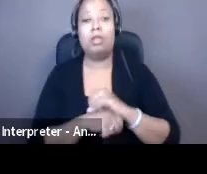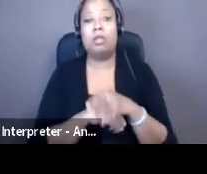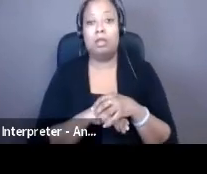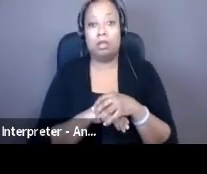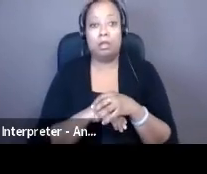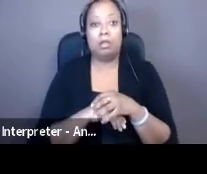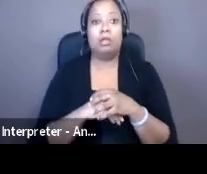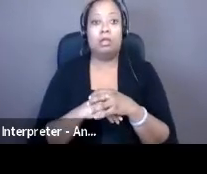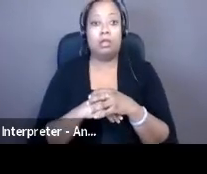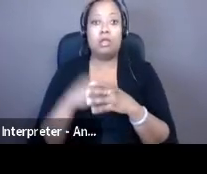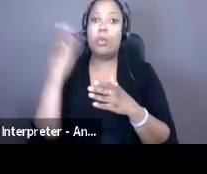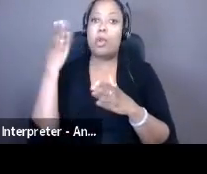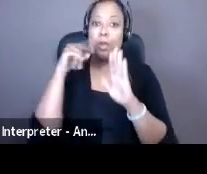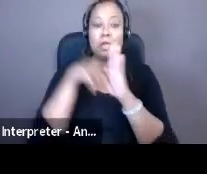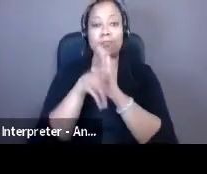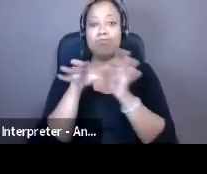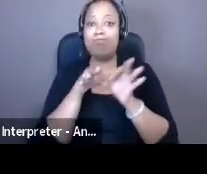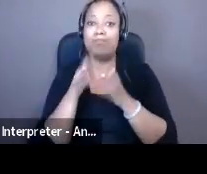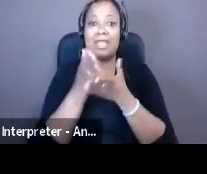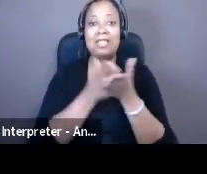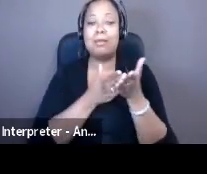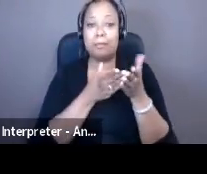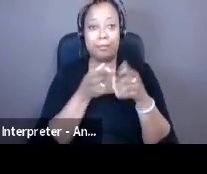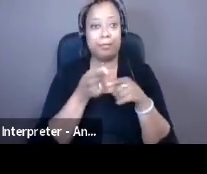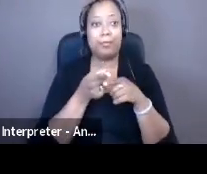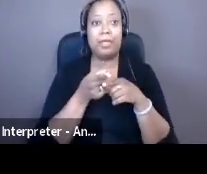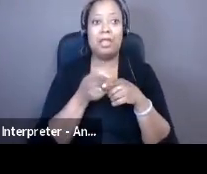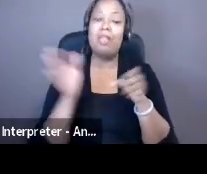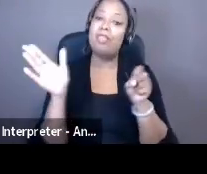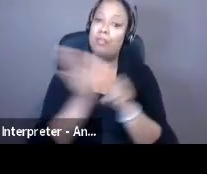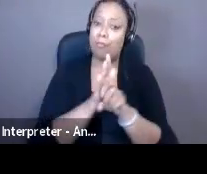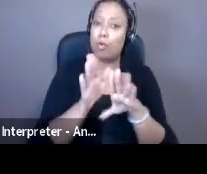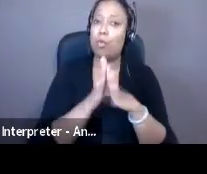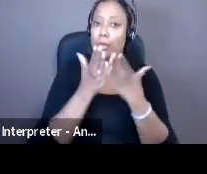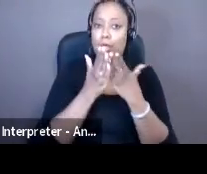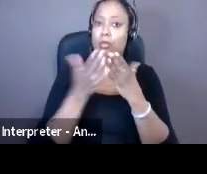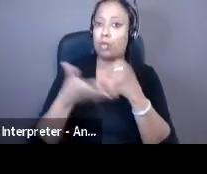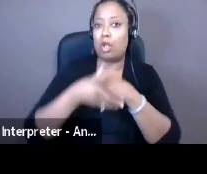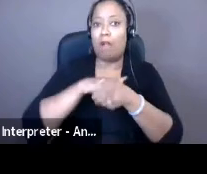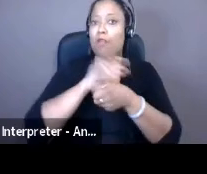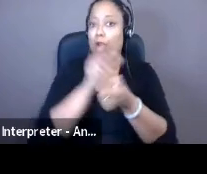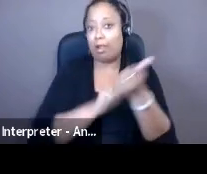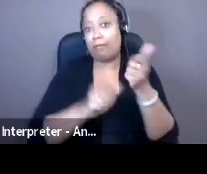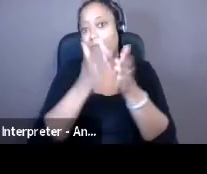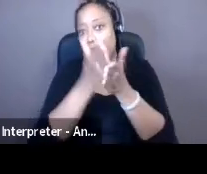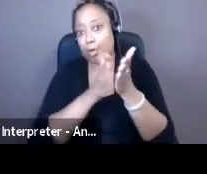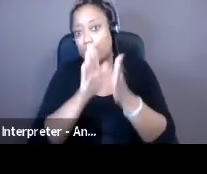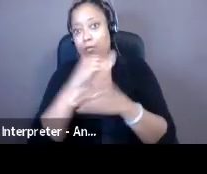weeds on some of these details, but the entire book really covers every section of your home,